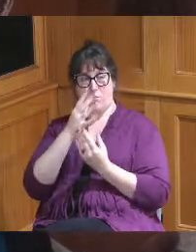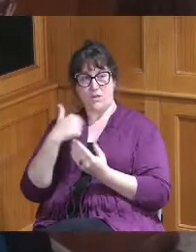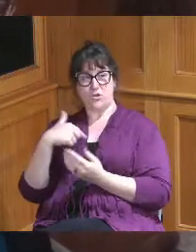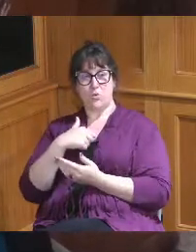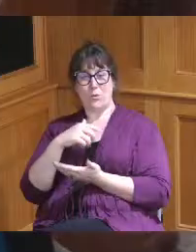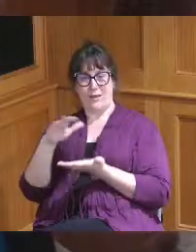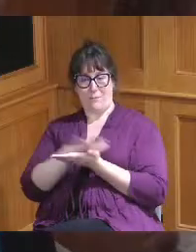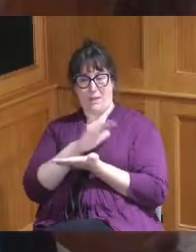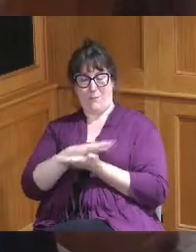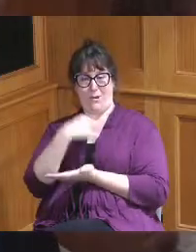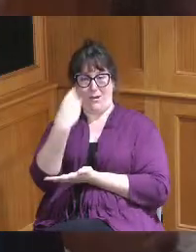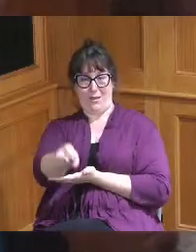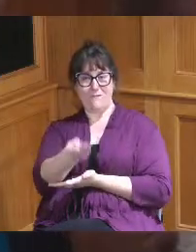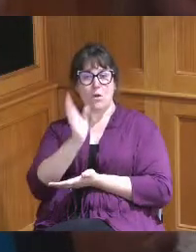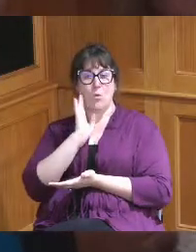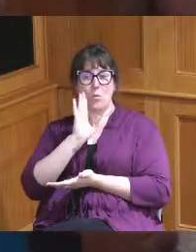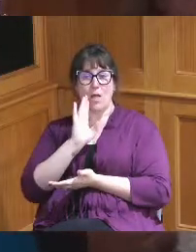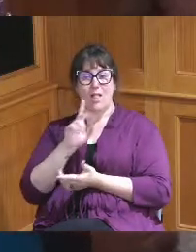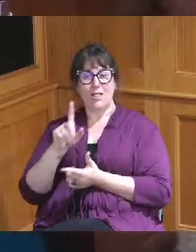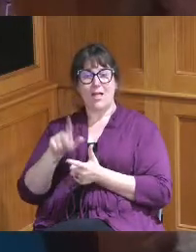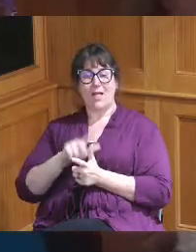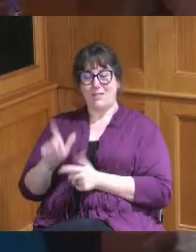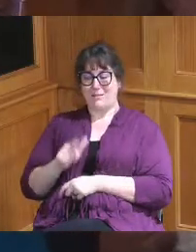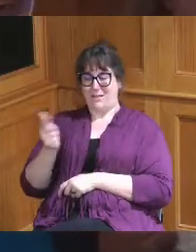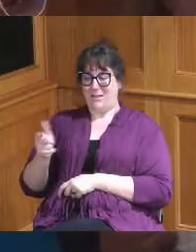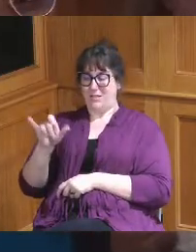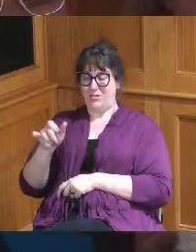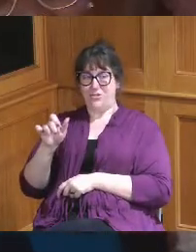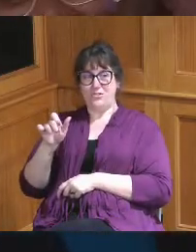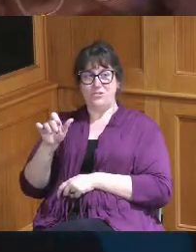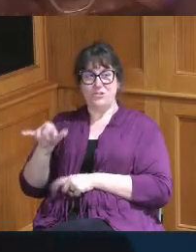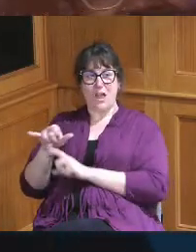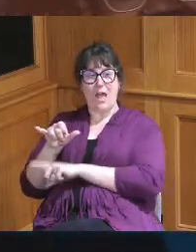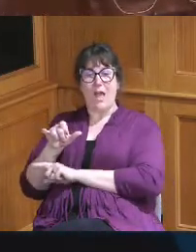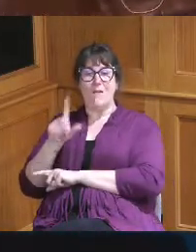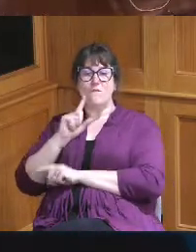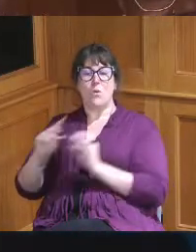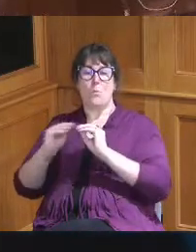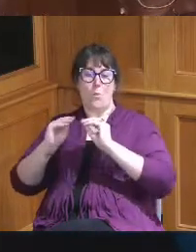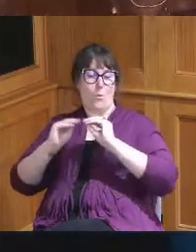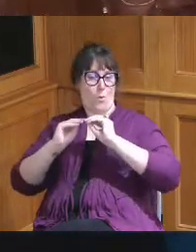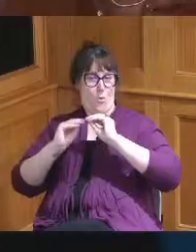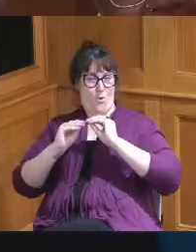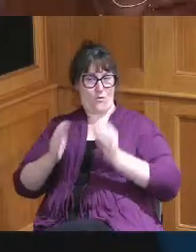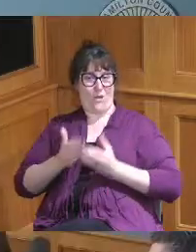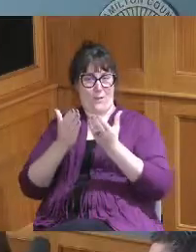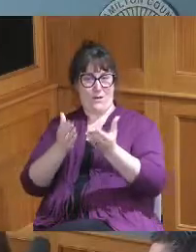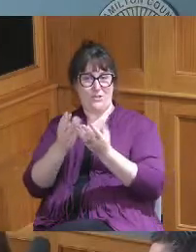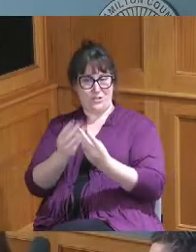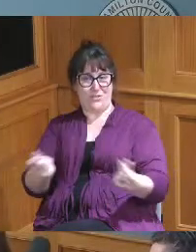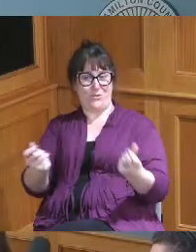you as well. And then I'll turn it over to Jay to give you some recommendations for solutions.